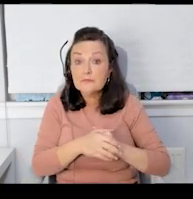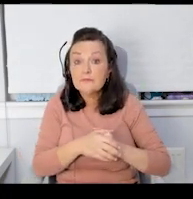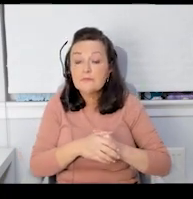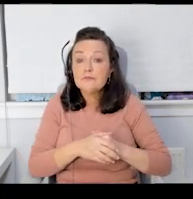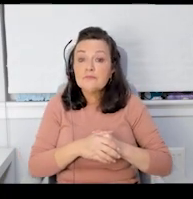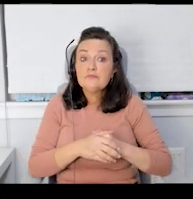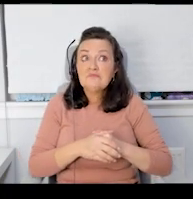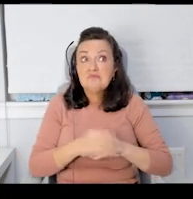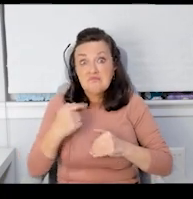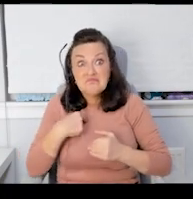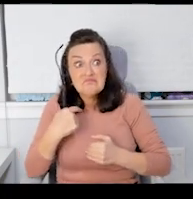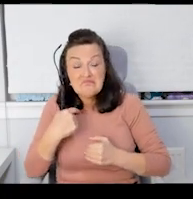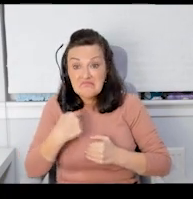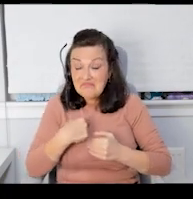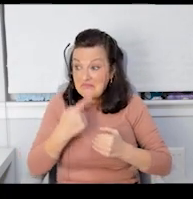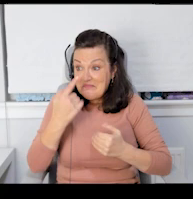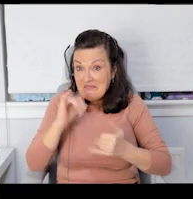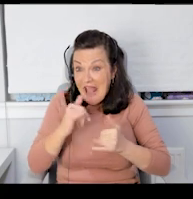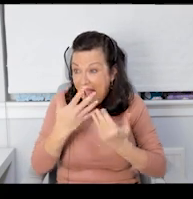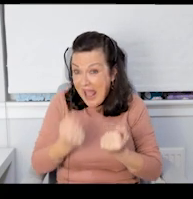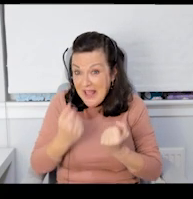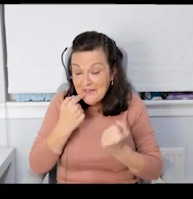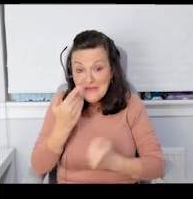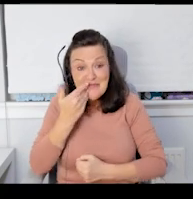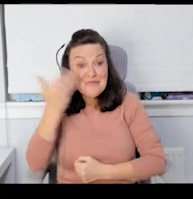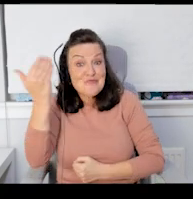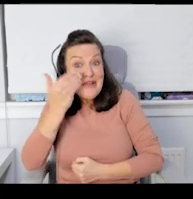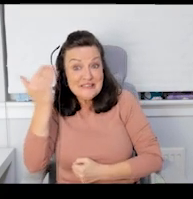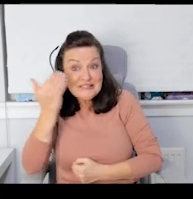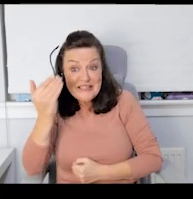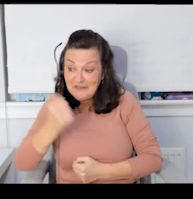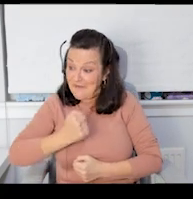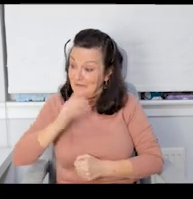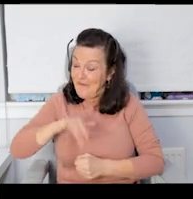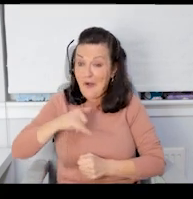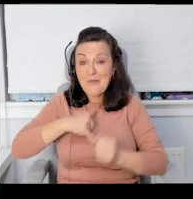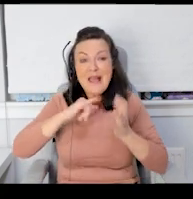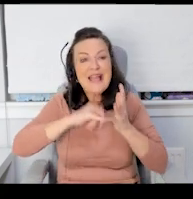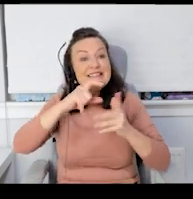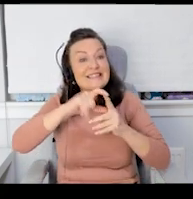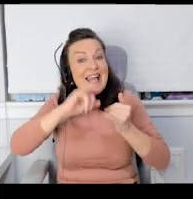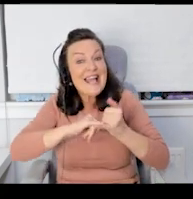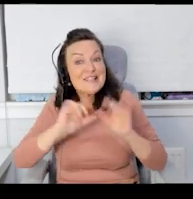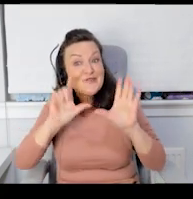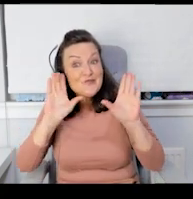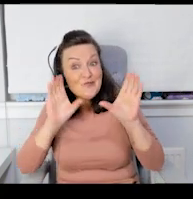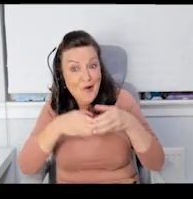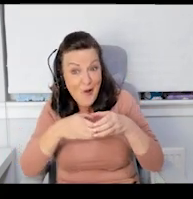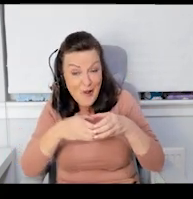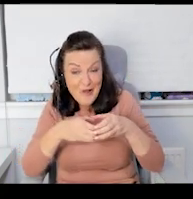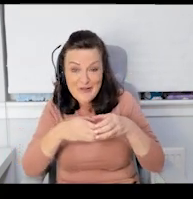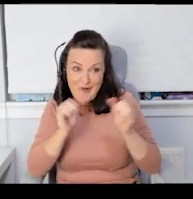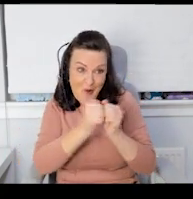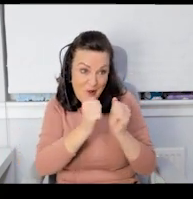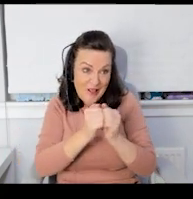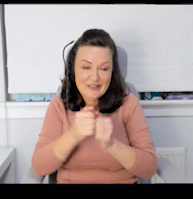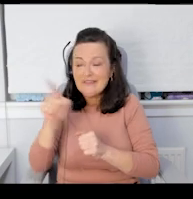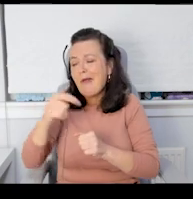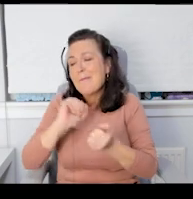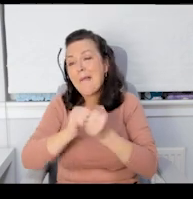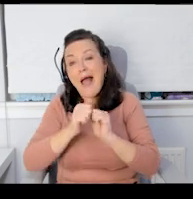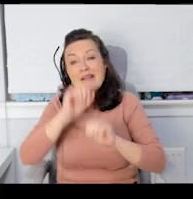We're looking at delivering presentations by both our SDS colleagues, the Foundation Apprenticeships team, and our